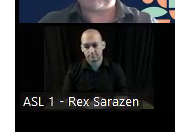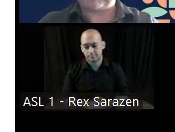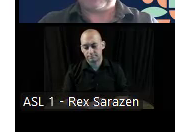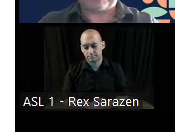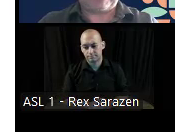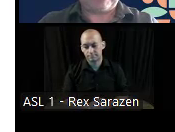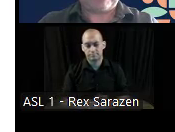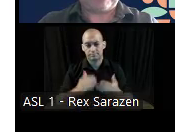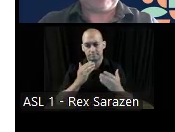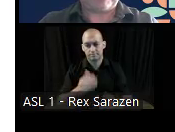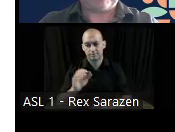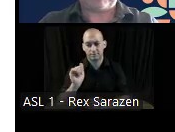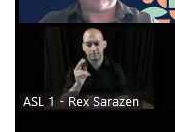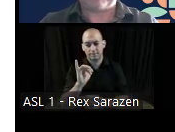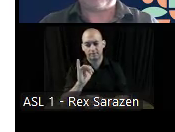Thank you, Achilles.